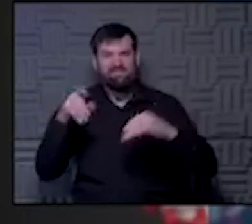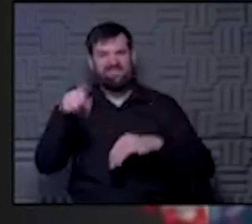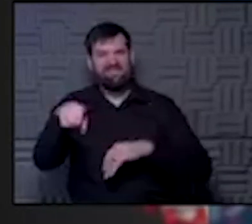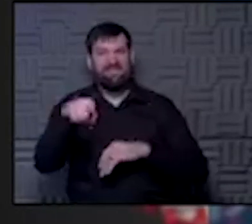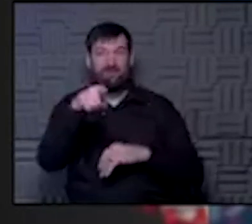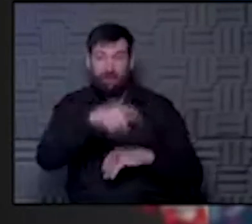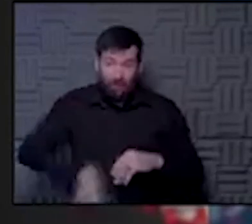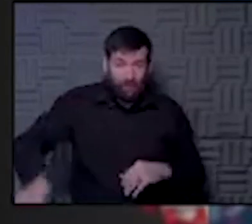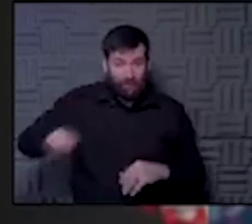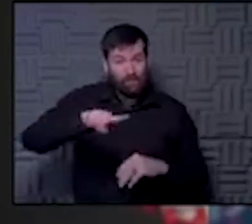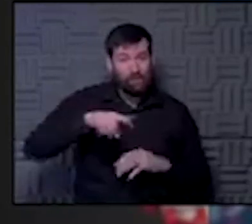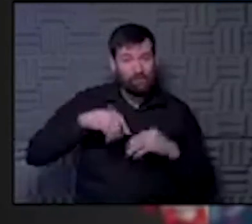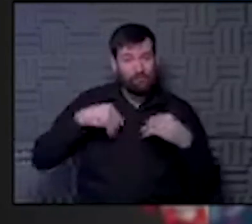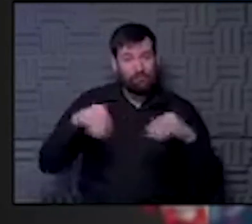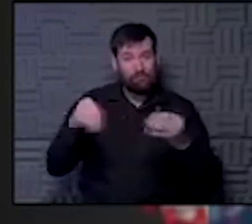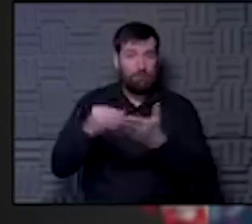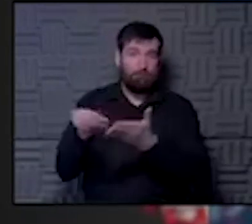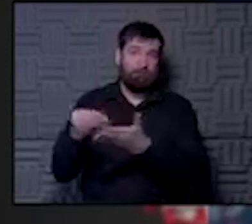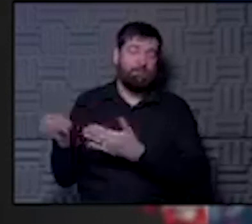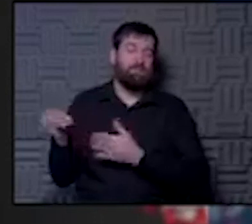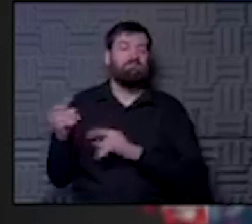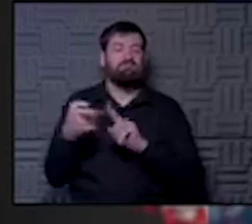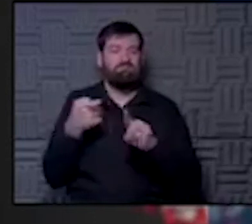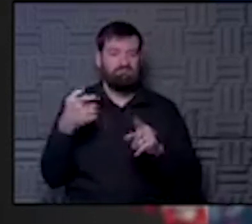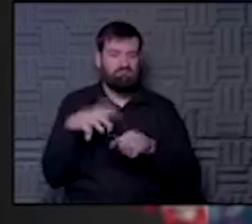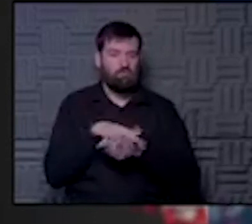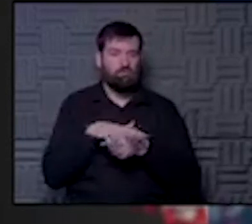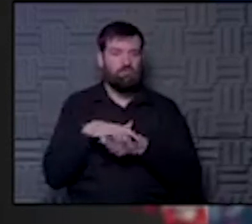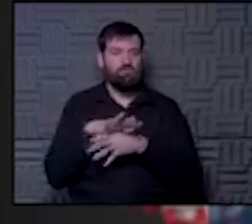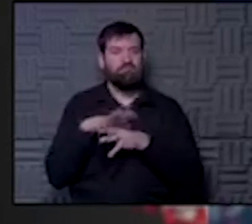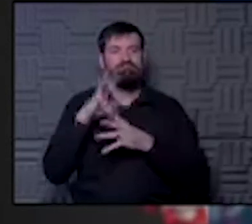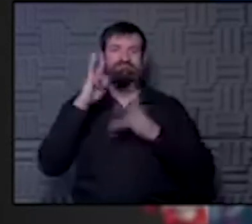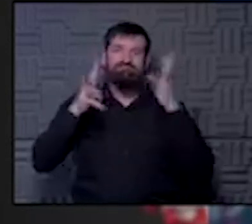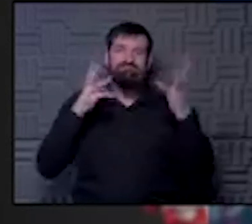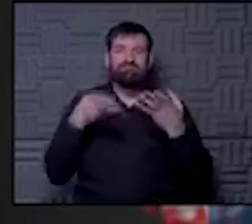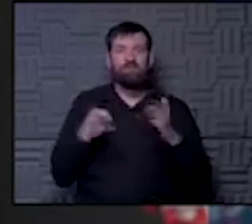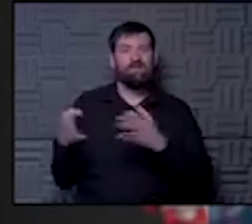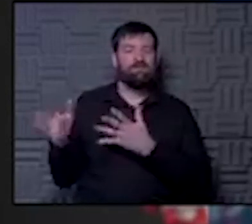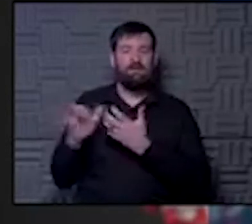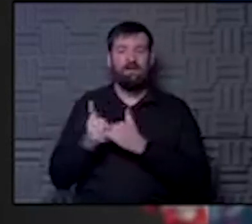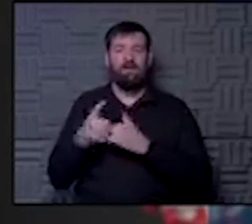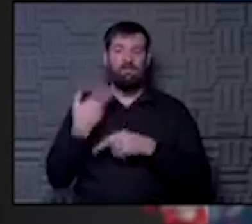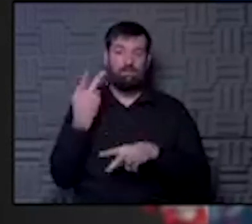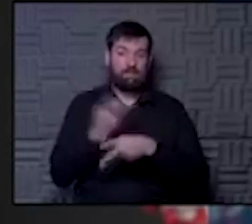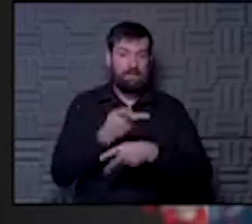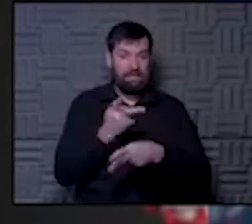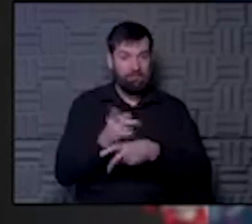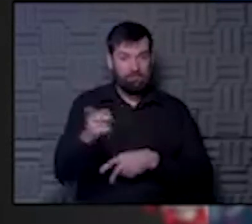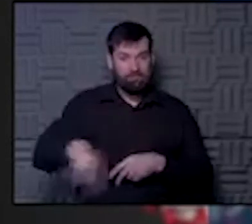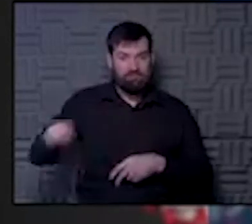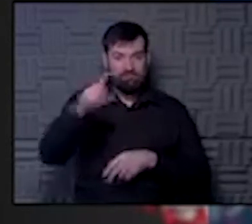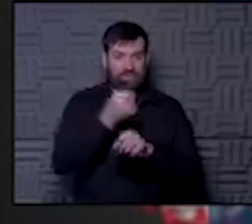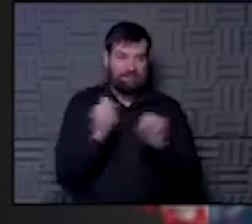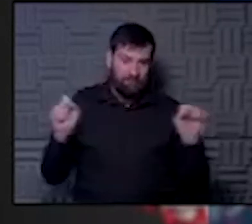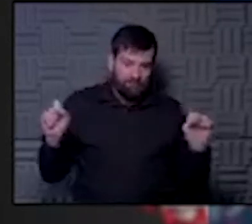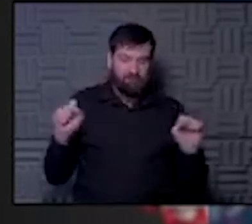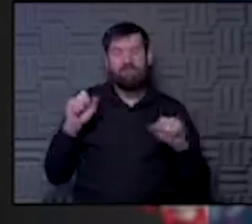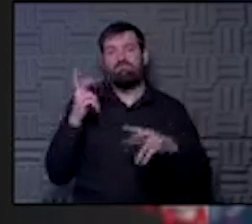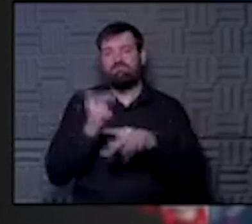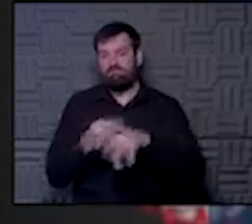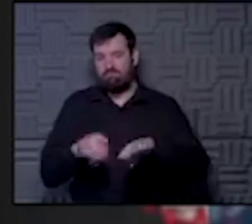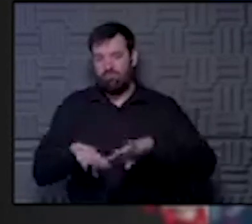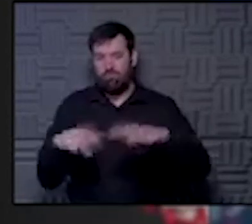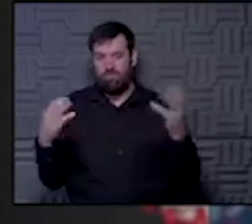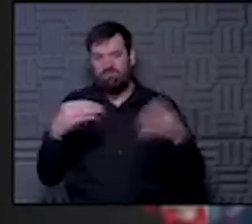to shop. We're going to hear from some of our local merchants on creative ways they are working to keep everyone safe and stay open. There you go.